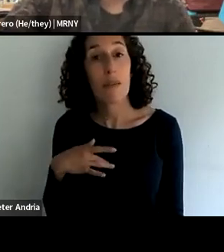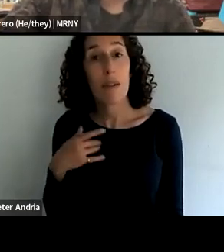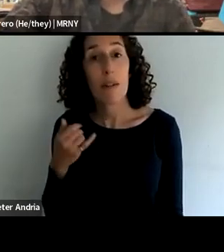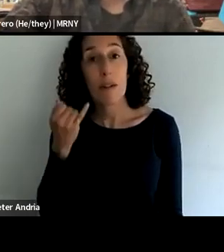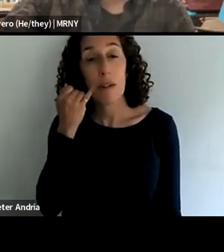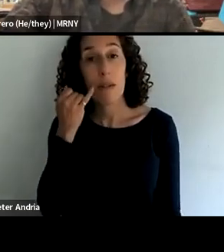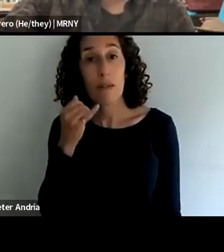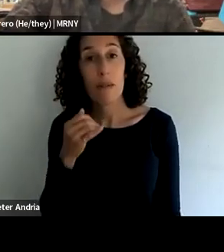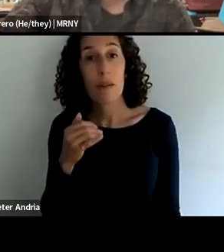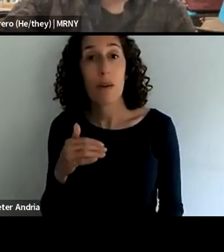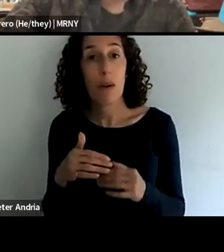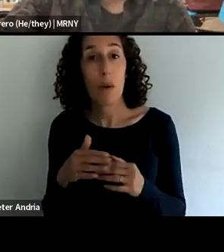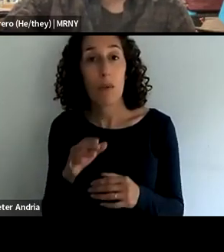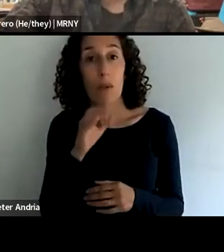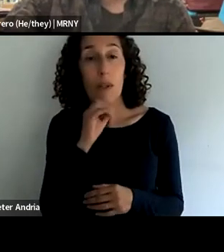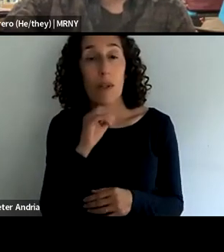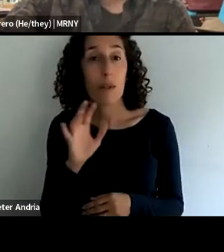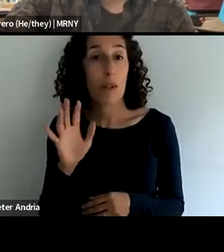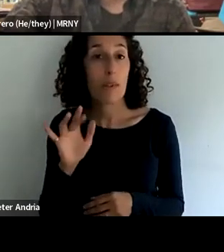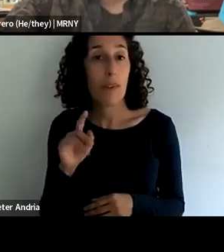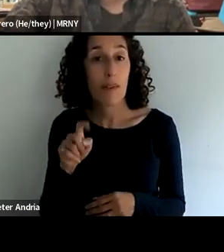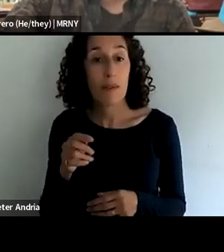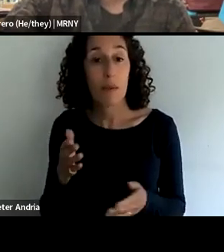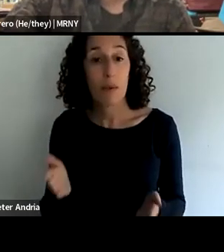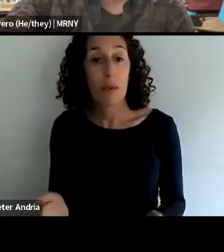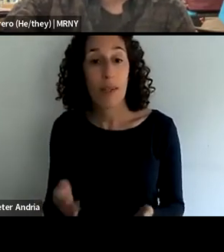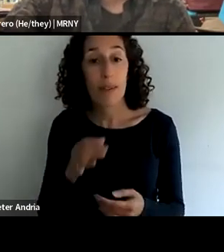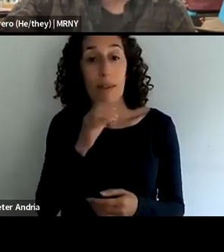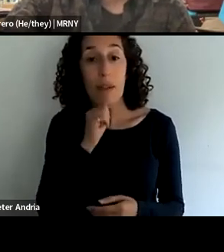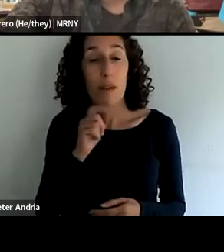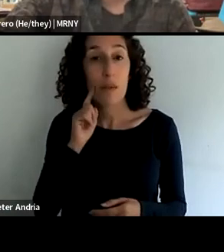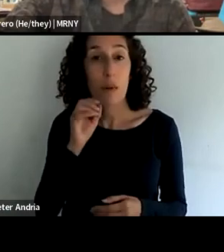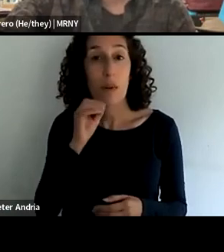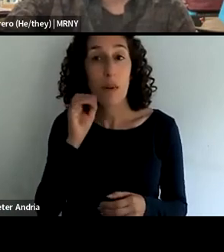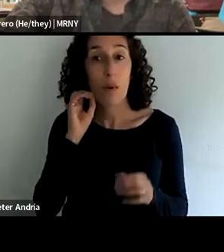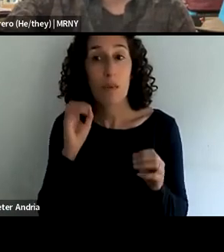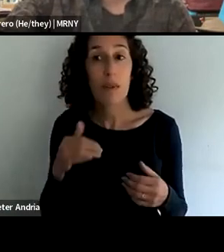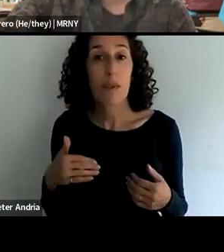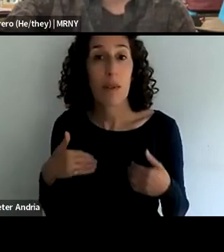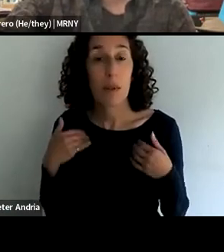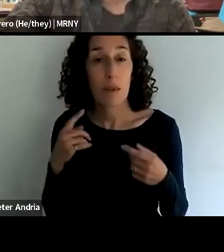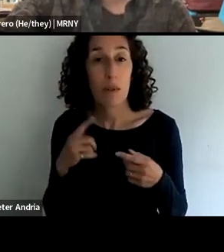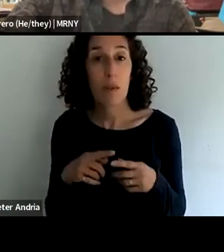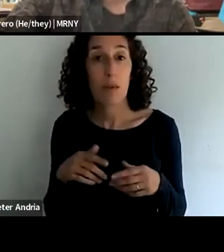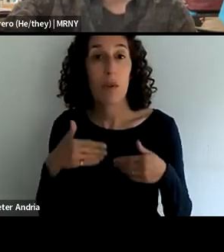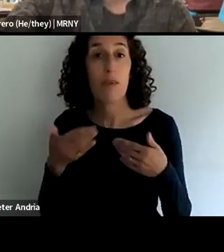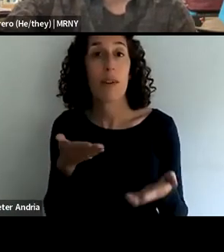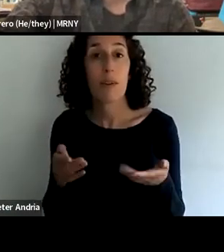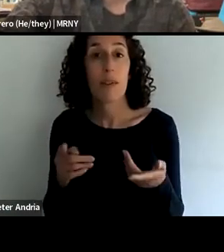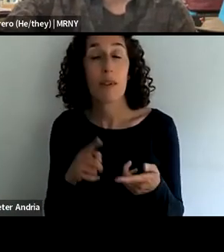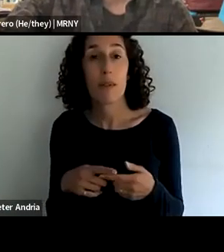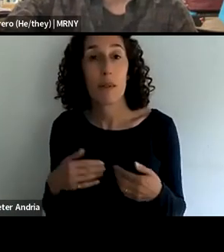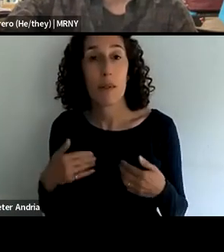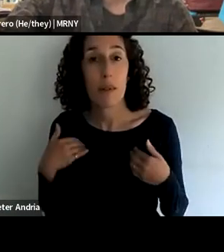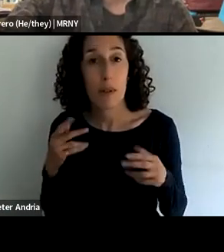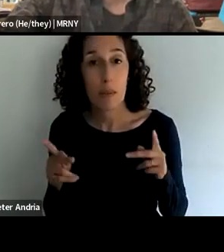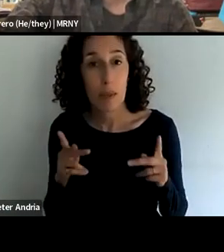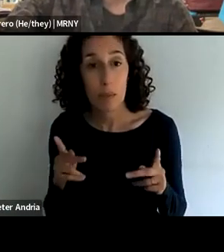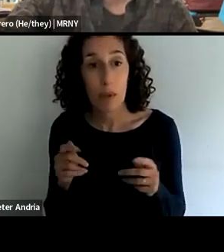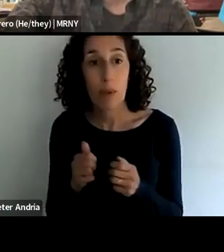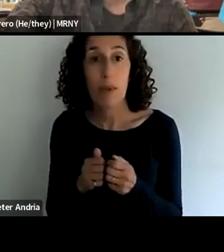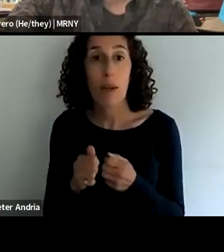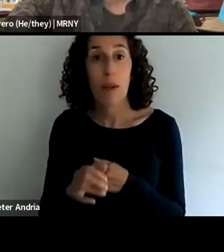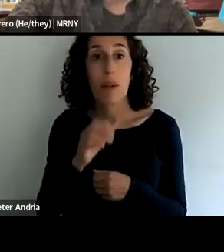having advocated for the Raise the Age for Homeless Youth, to provide services to young people beyond the